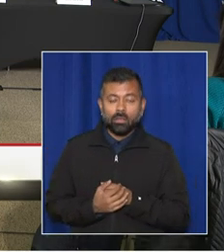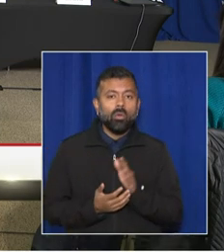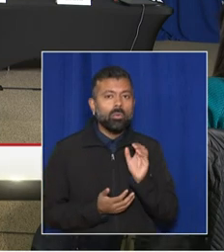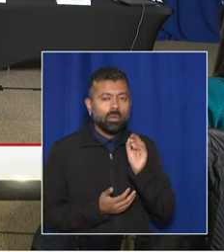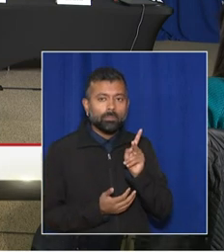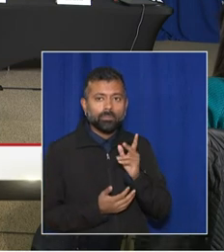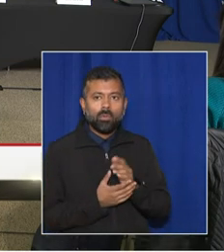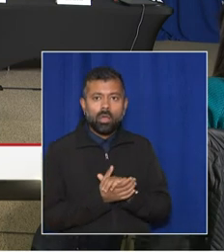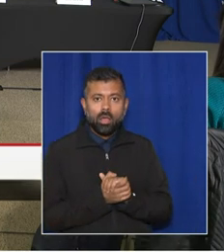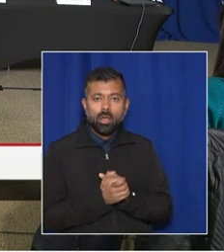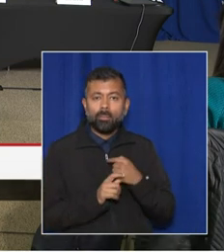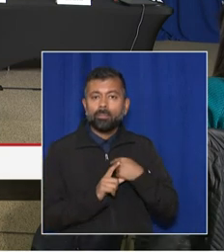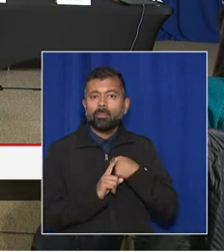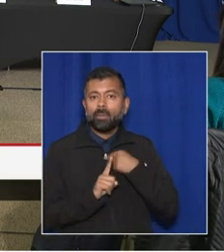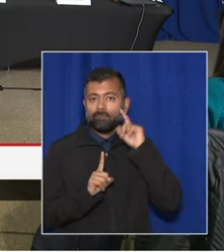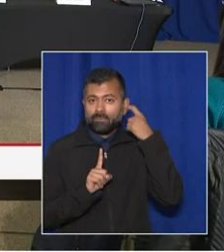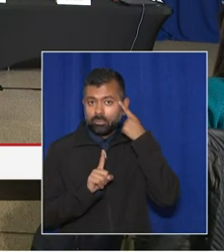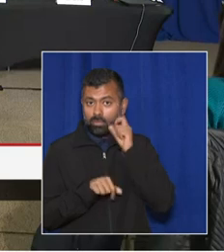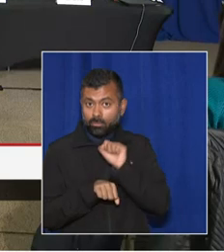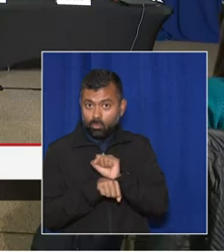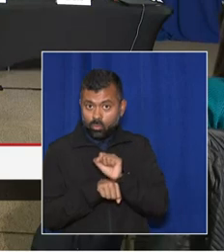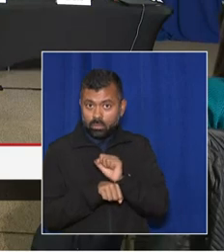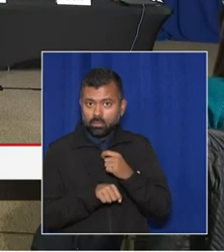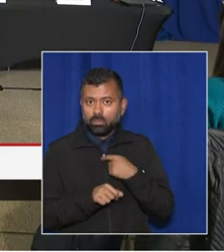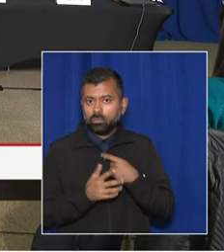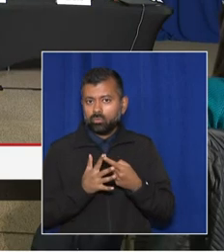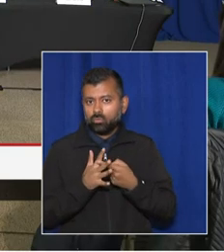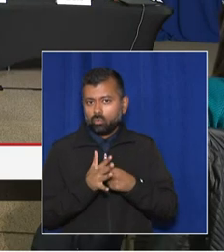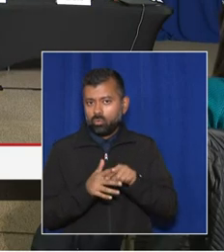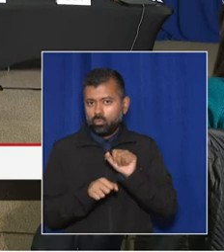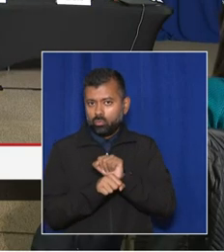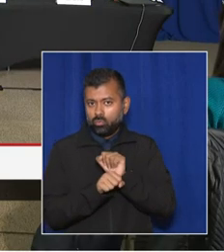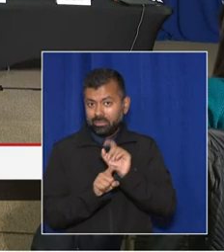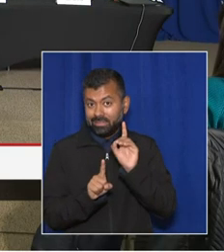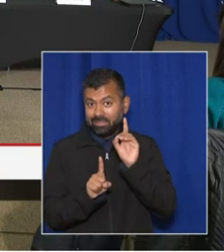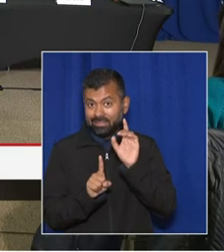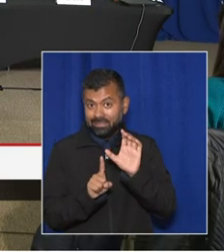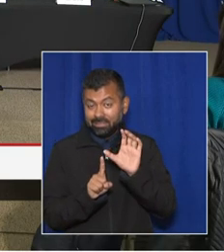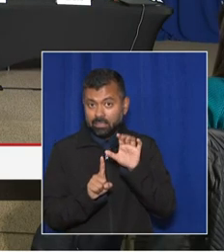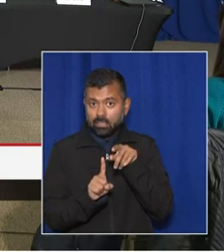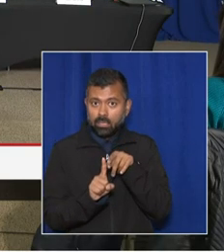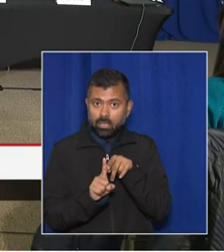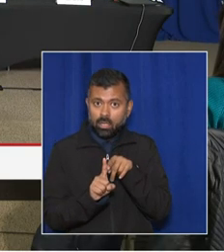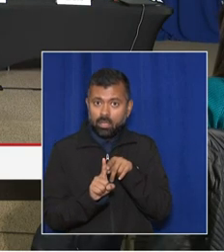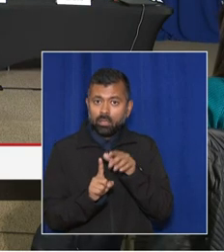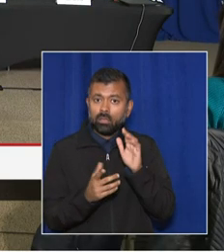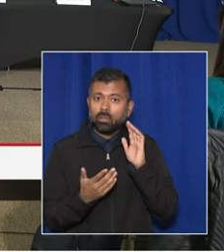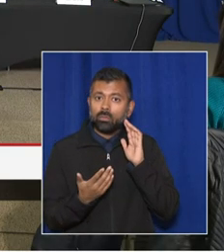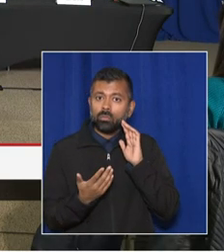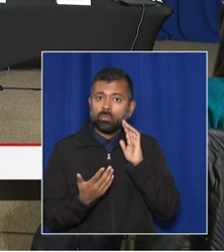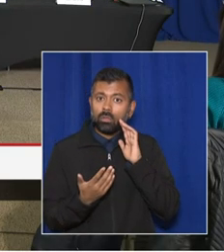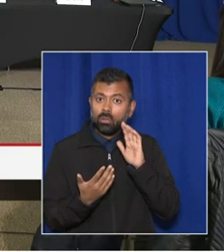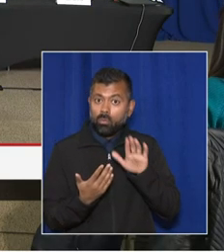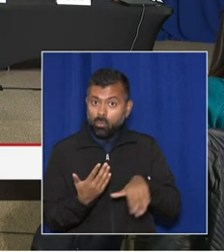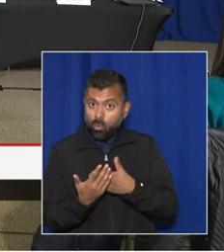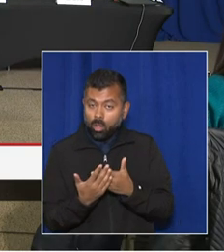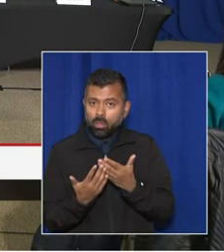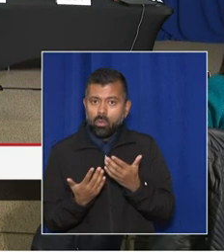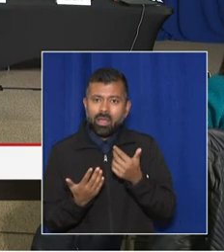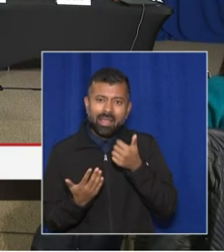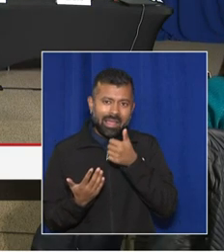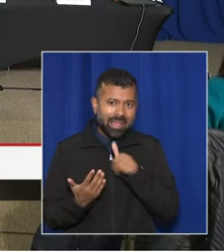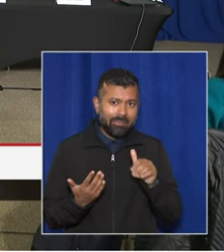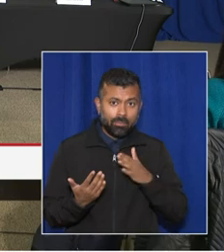worker and start working in D.C., will all or any of my federal benefits